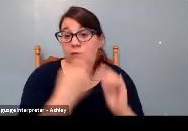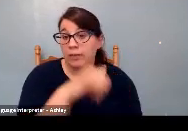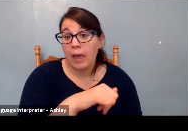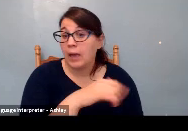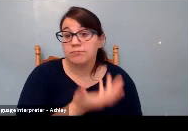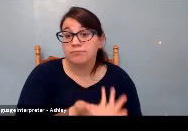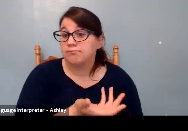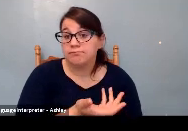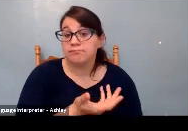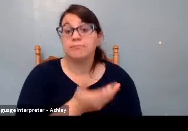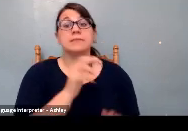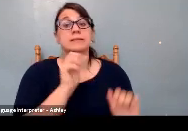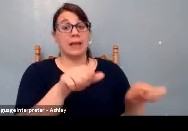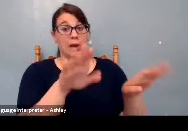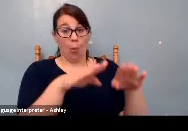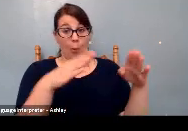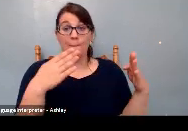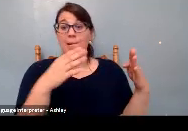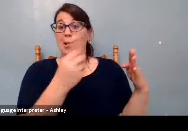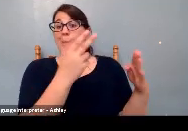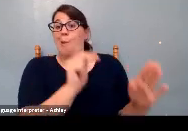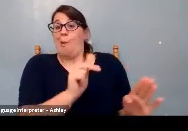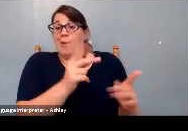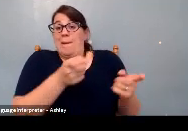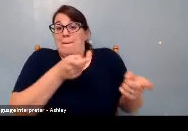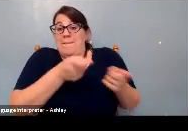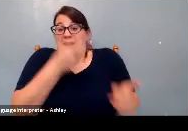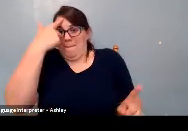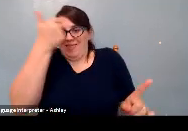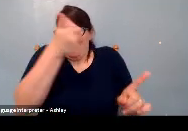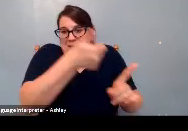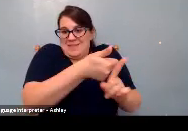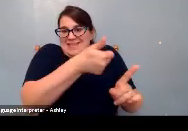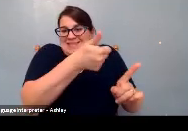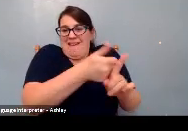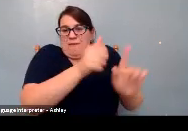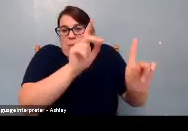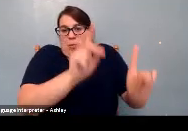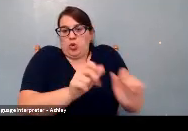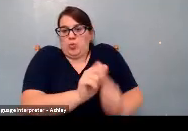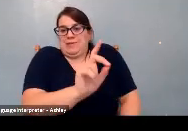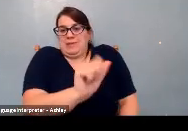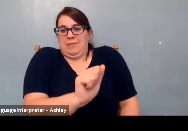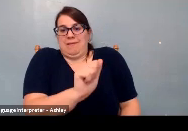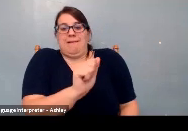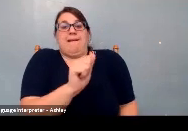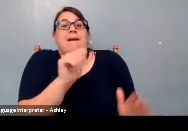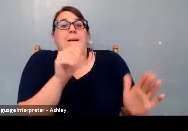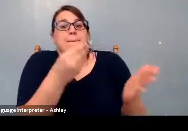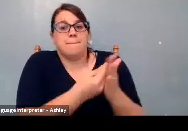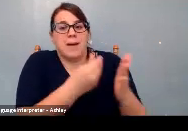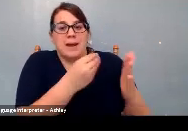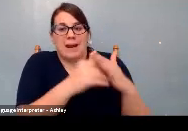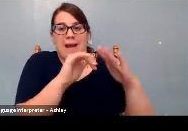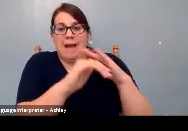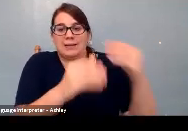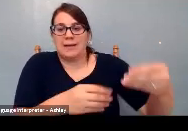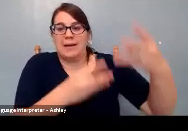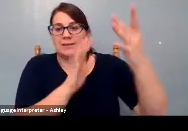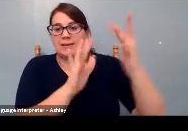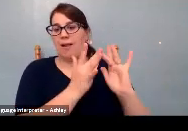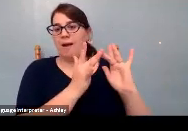managed by the individual with the disabilities, and the monies can be accessed online. So the big takeaway is